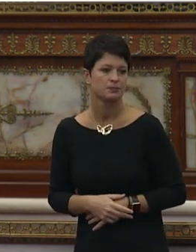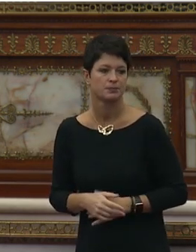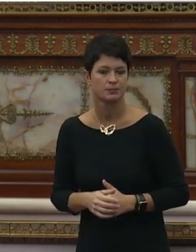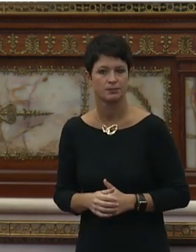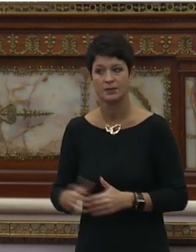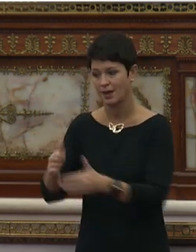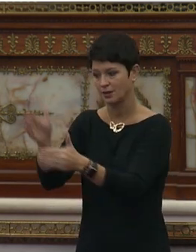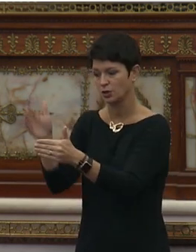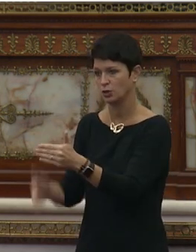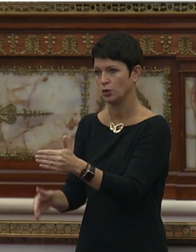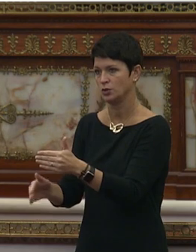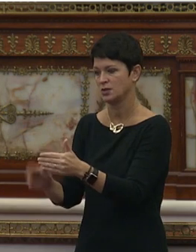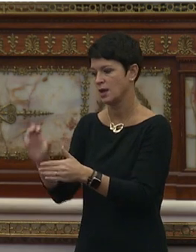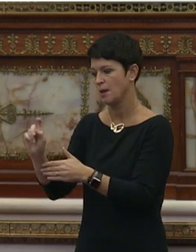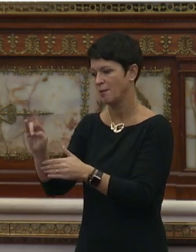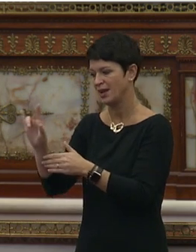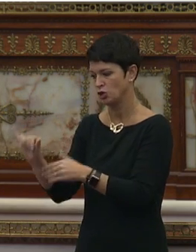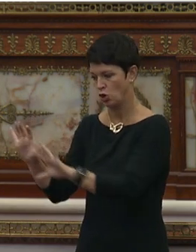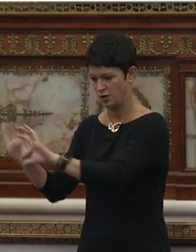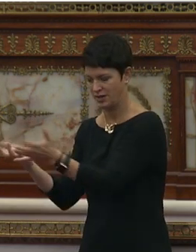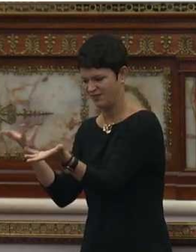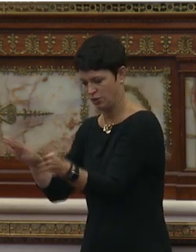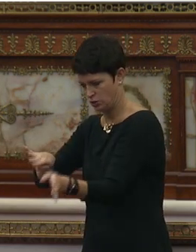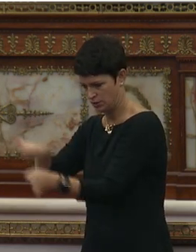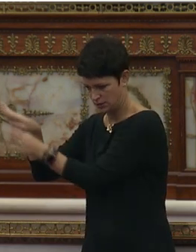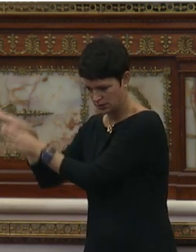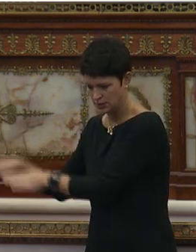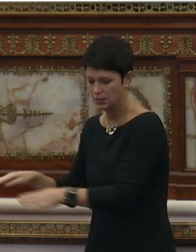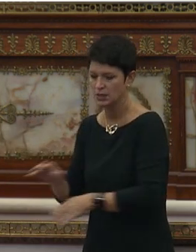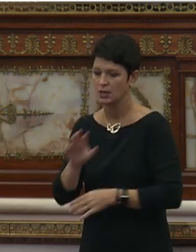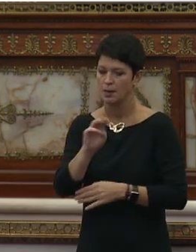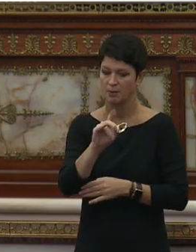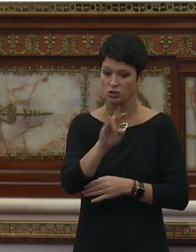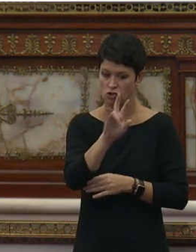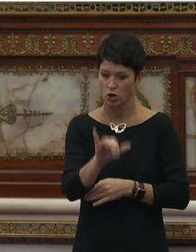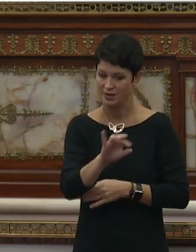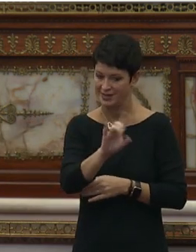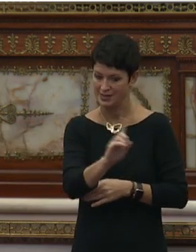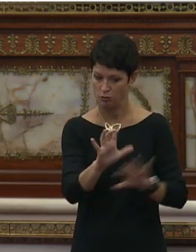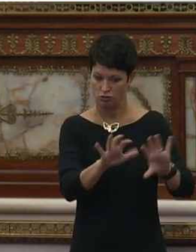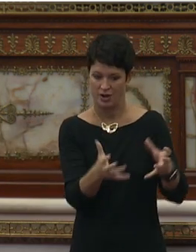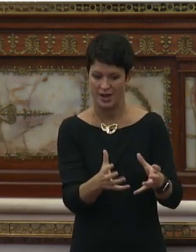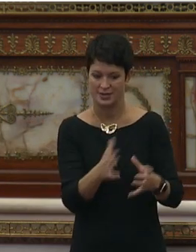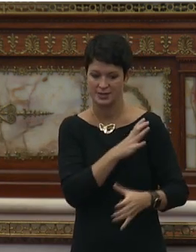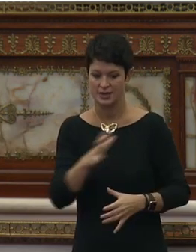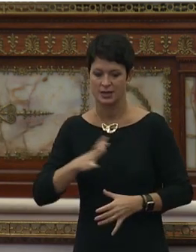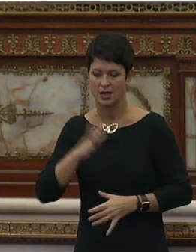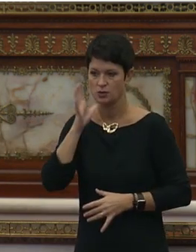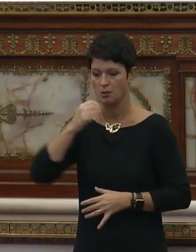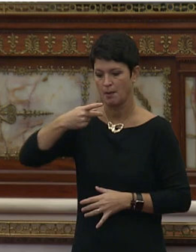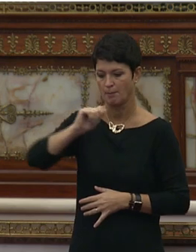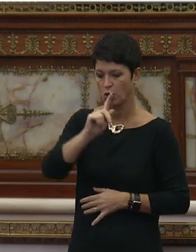That concludes, I believe, speaking on behalf of the minority. On behalf of the majority, Chair recognizes Councilwoman